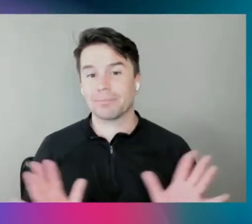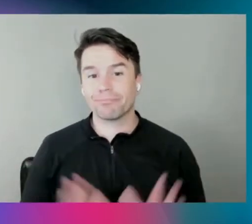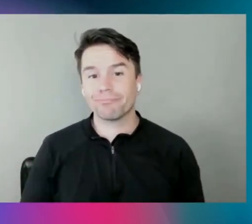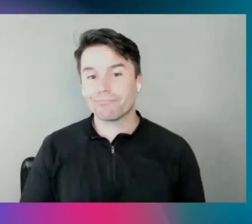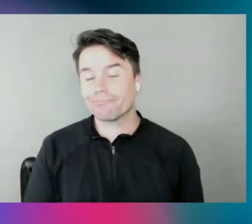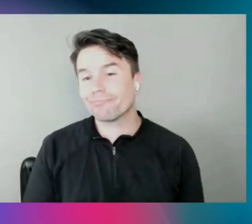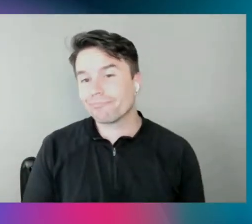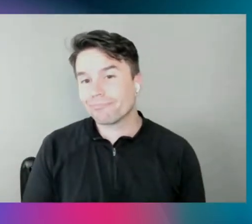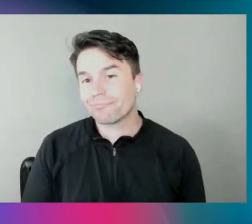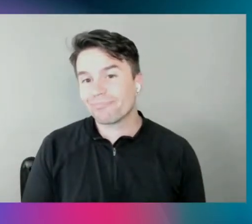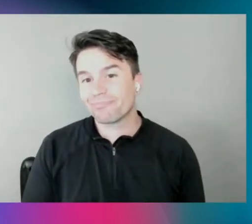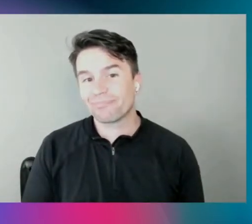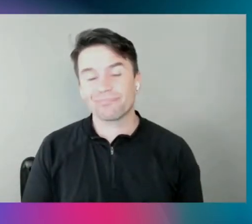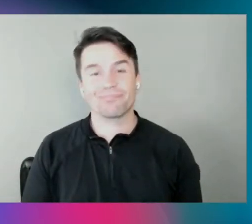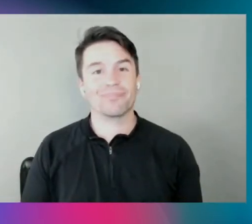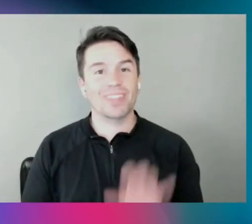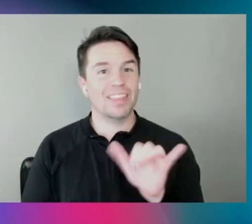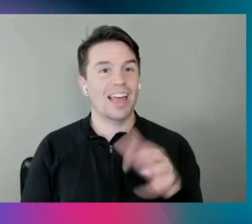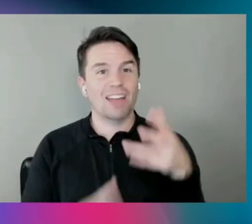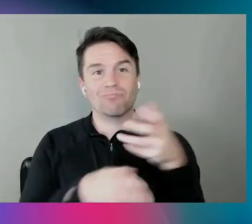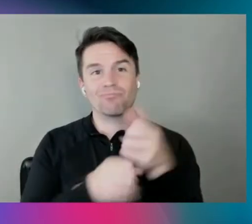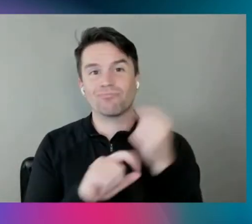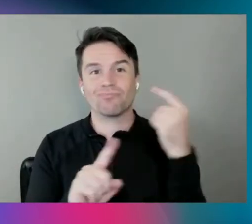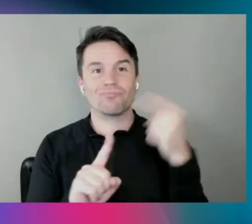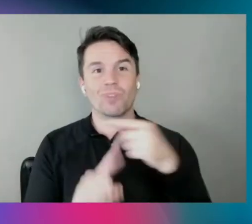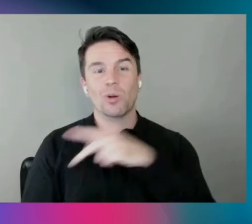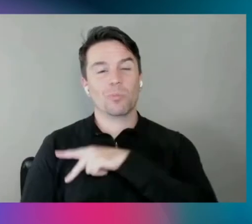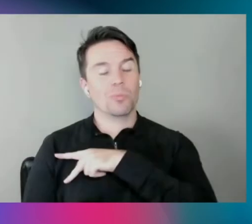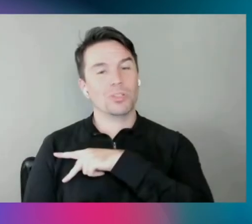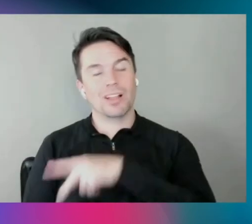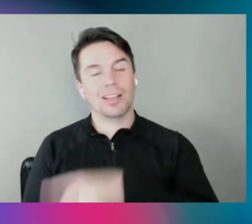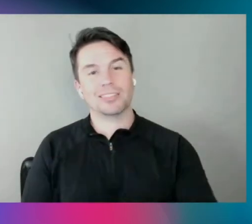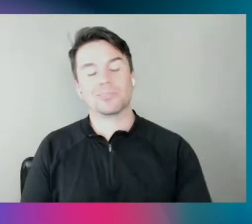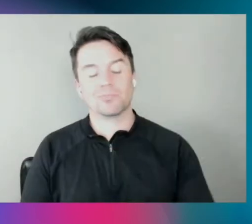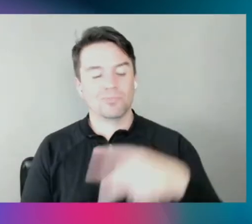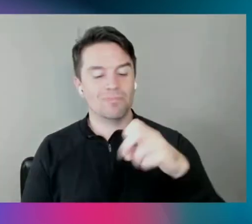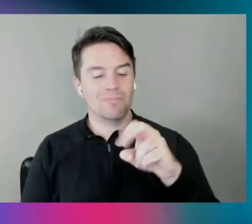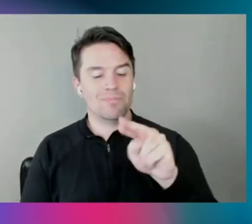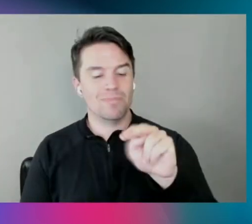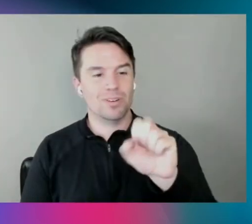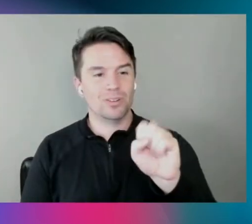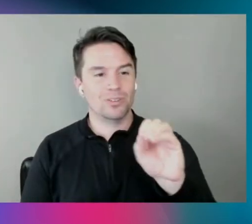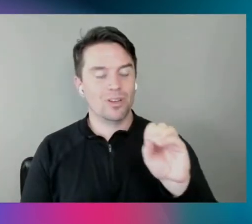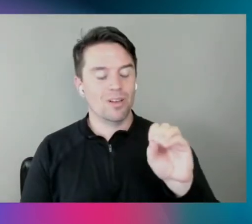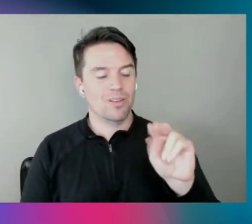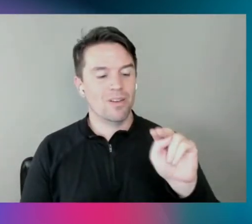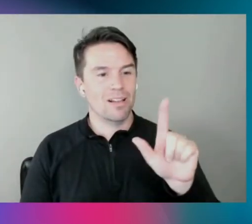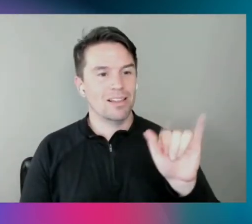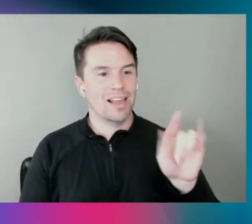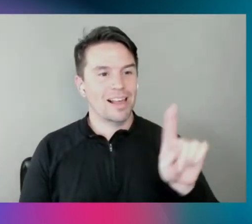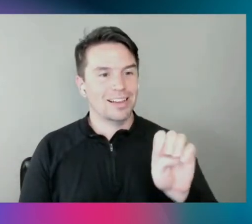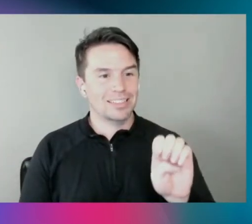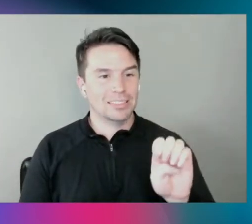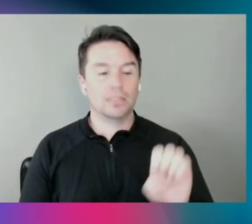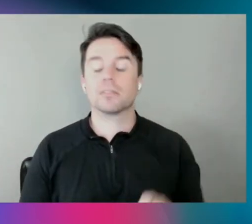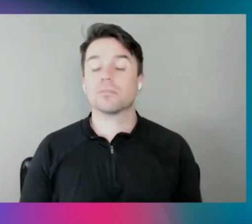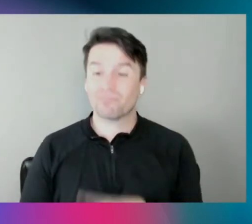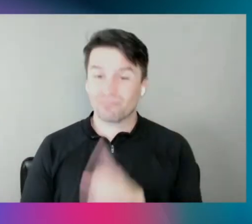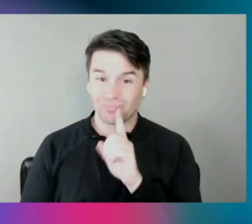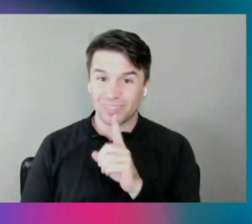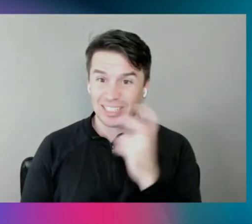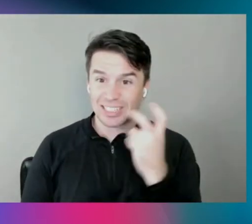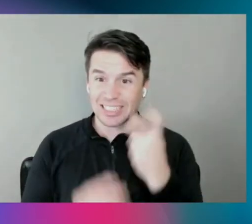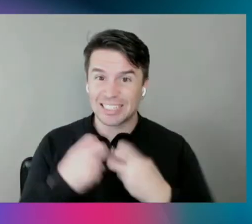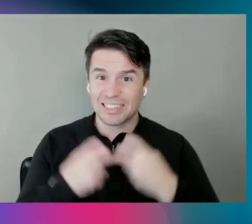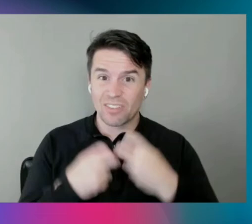in a cool. nutshell, Personalize. That's super cool. Yeah, and like I said, it's tough sometimes to this